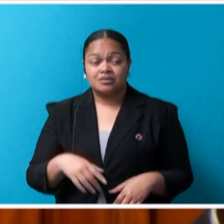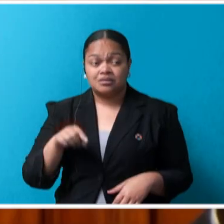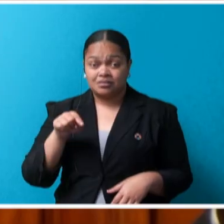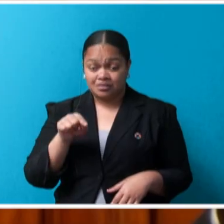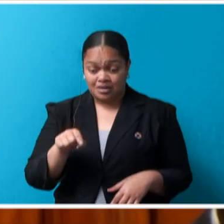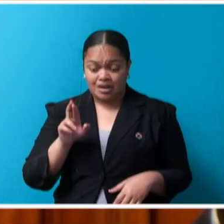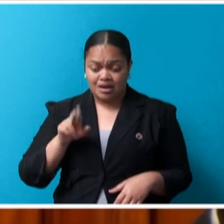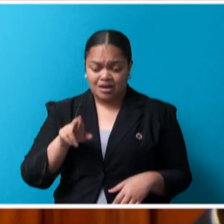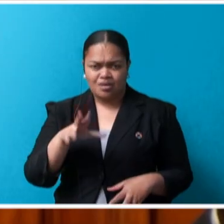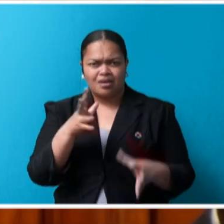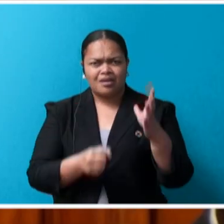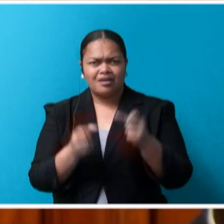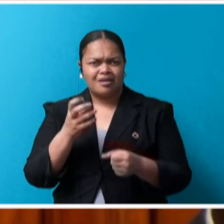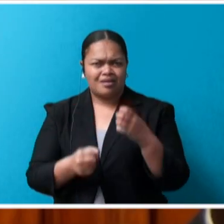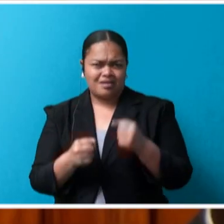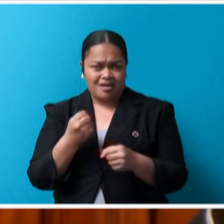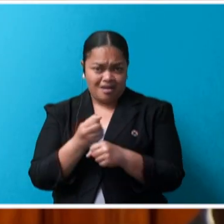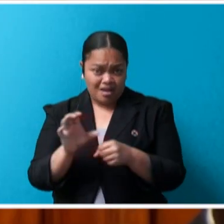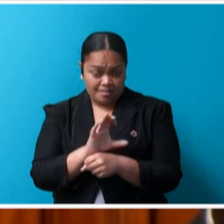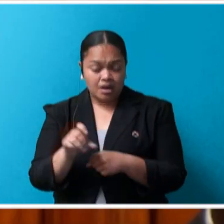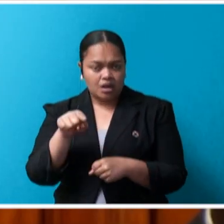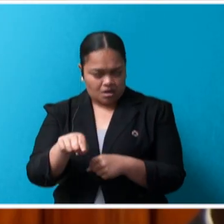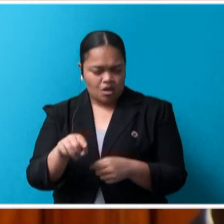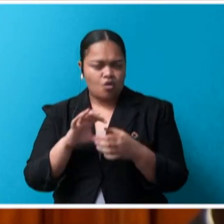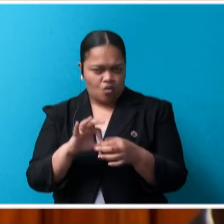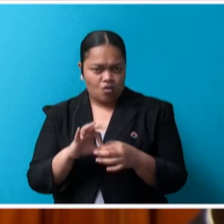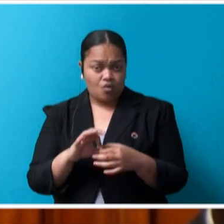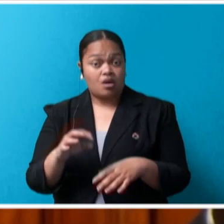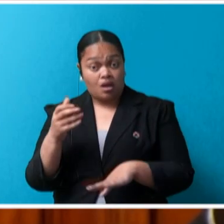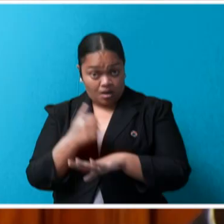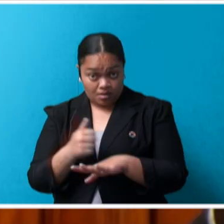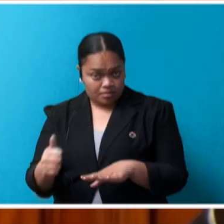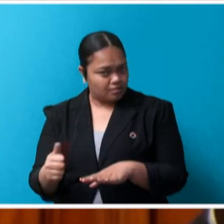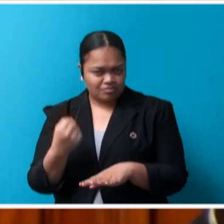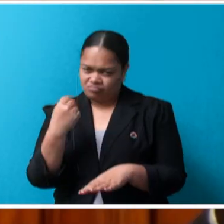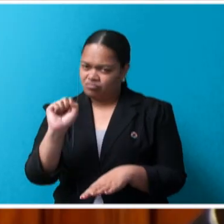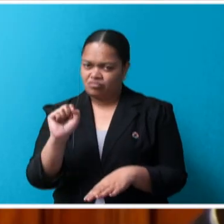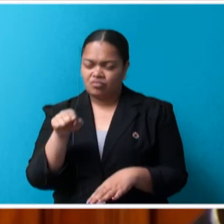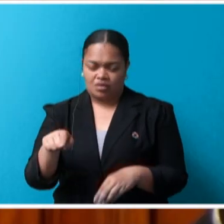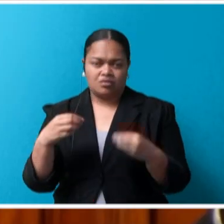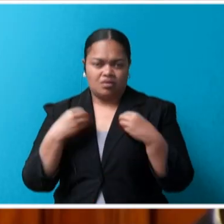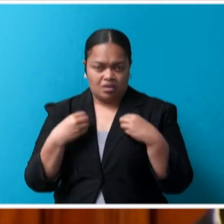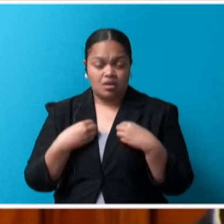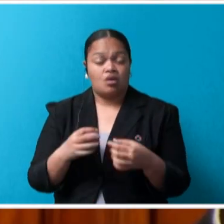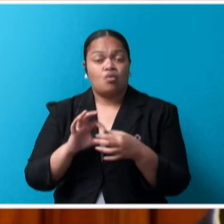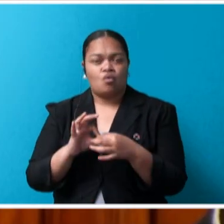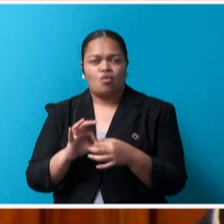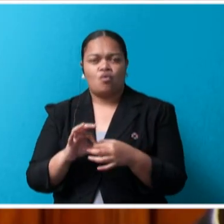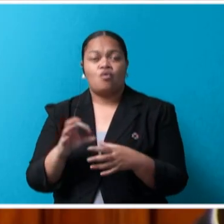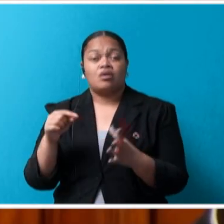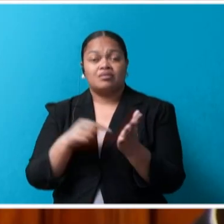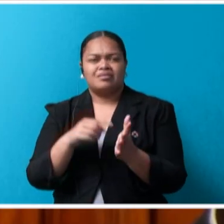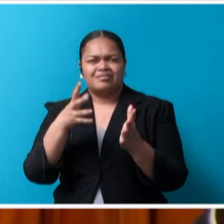was not simply another government-owned enterprise. It was not. It was a cooperative owned by the dairy farmers from